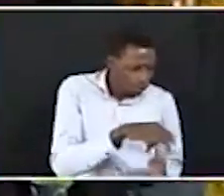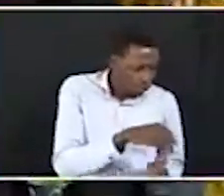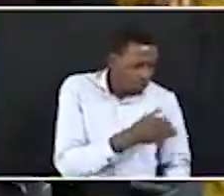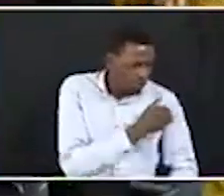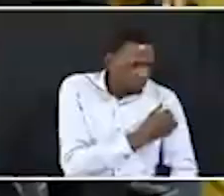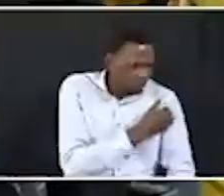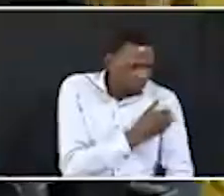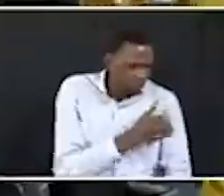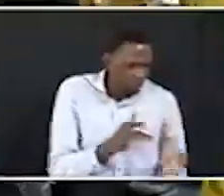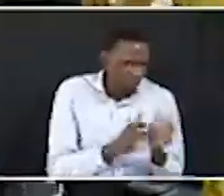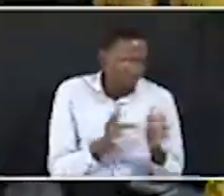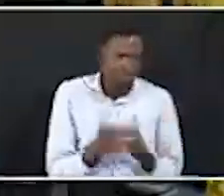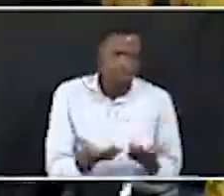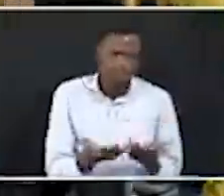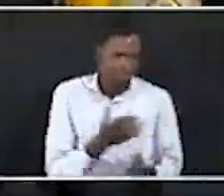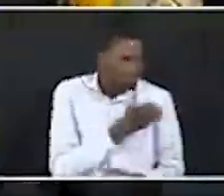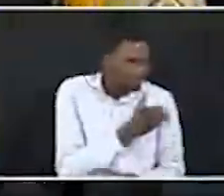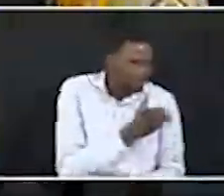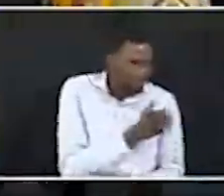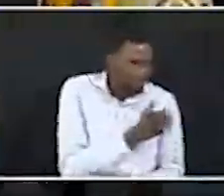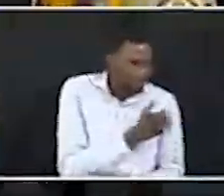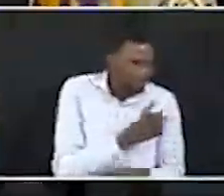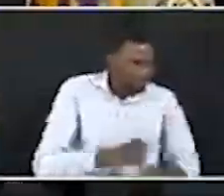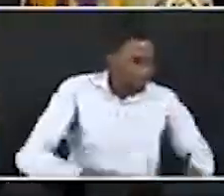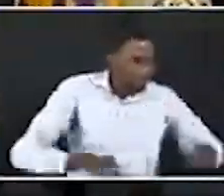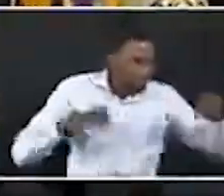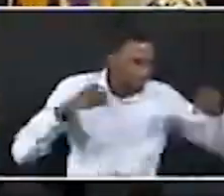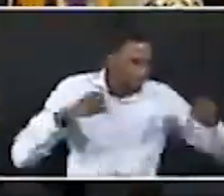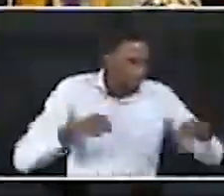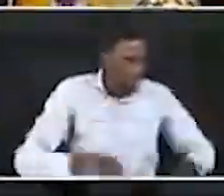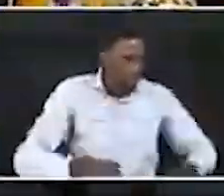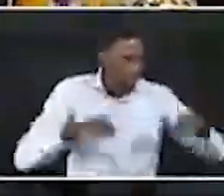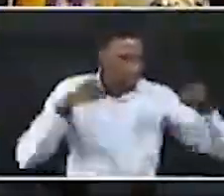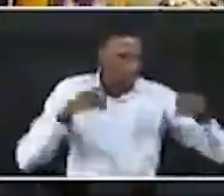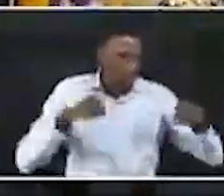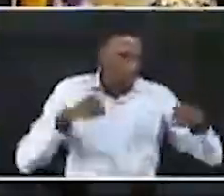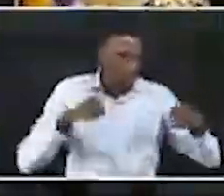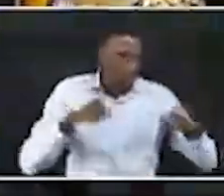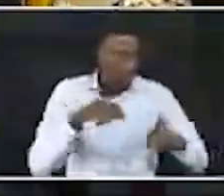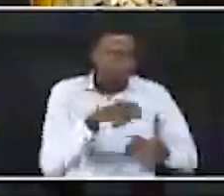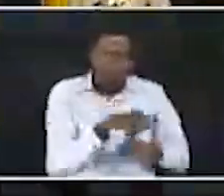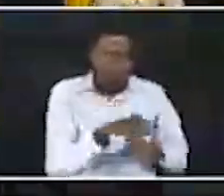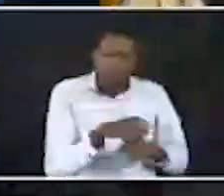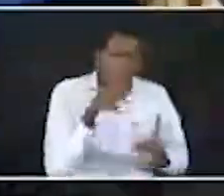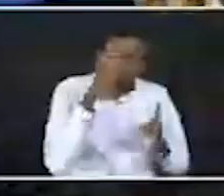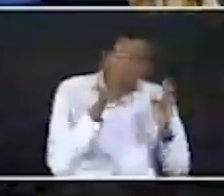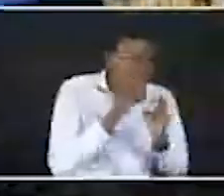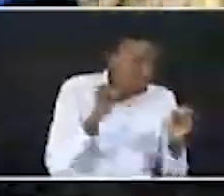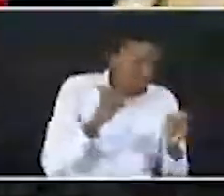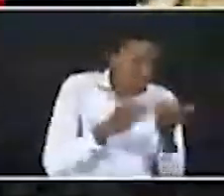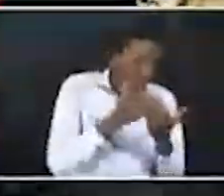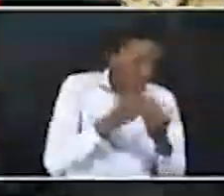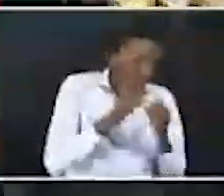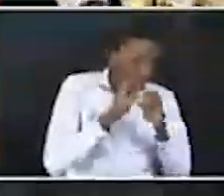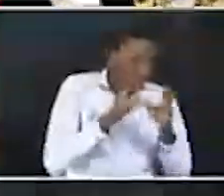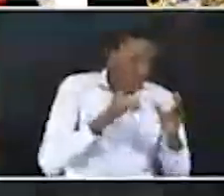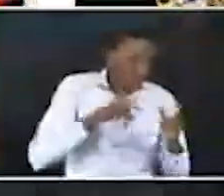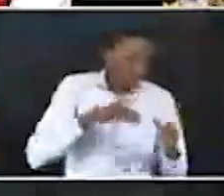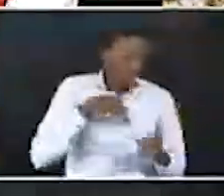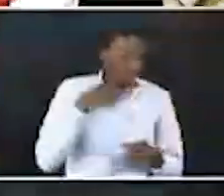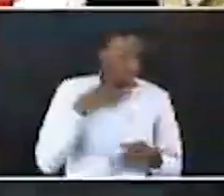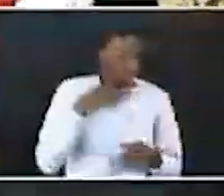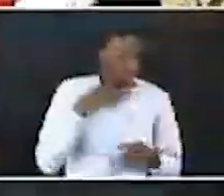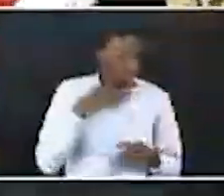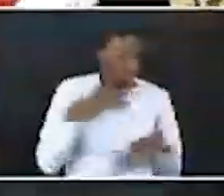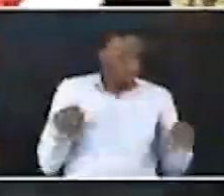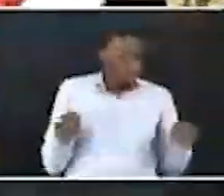up. They woke Jesus up. Master, Master, carest not thou that we perish? And they